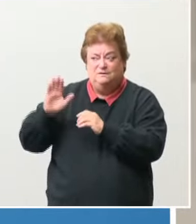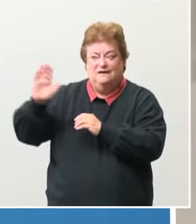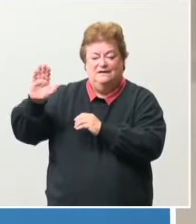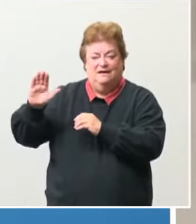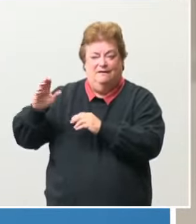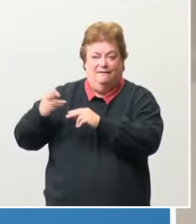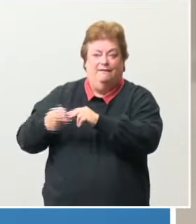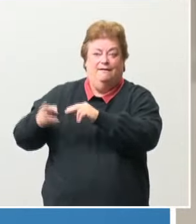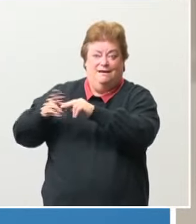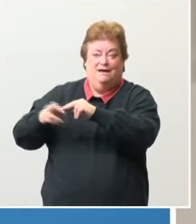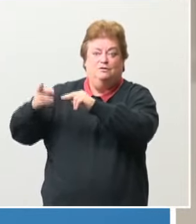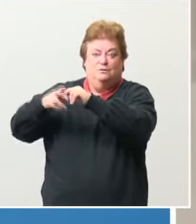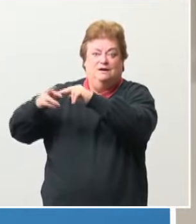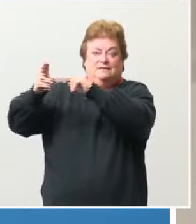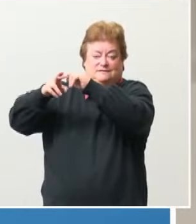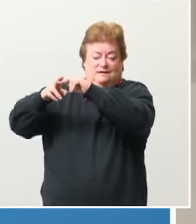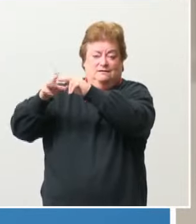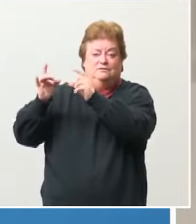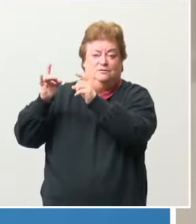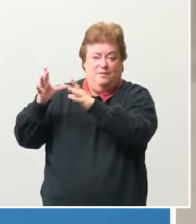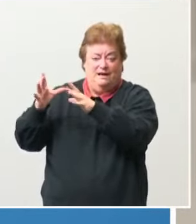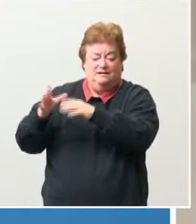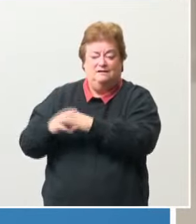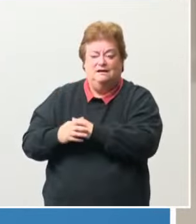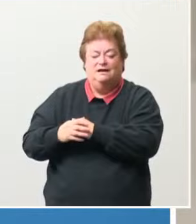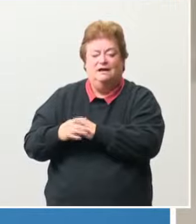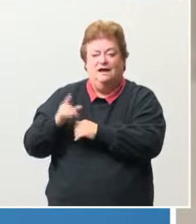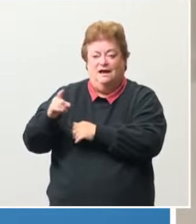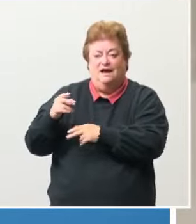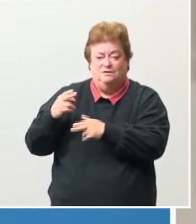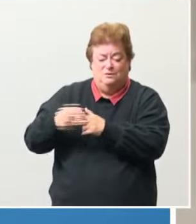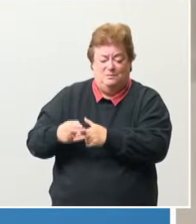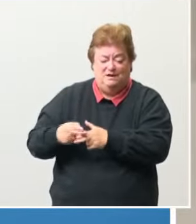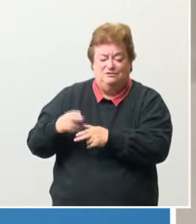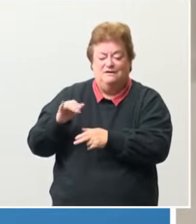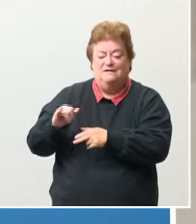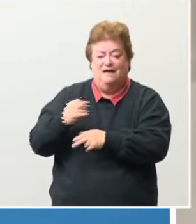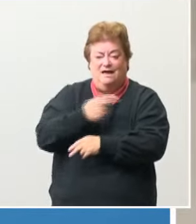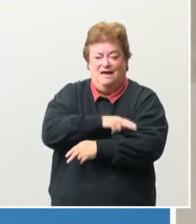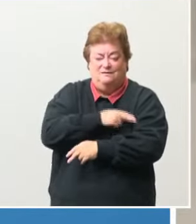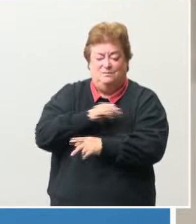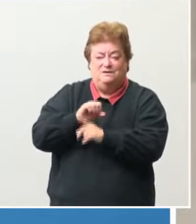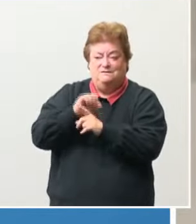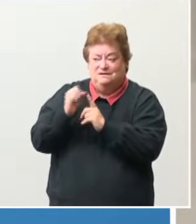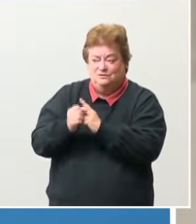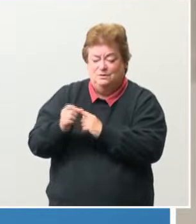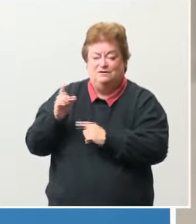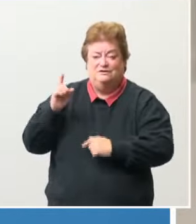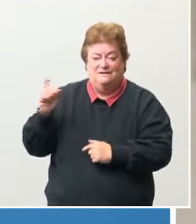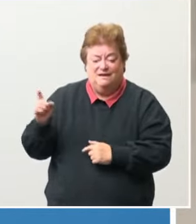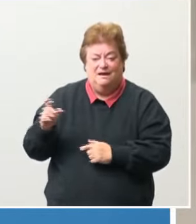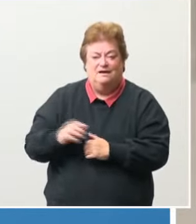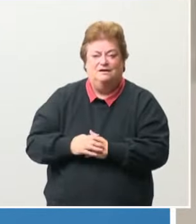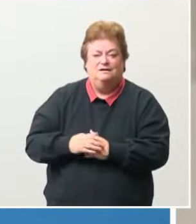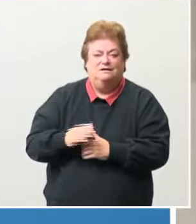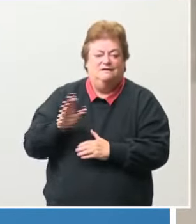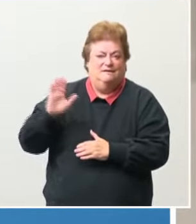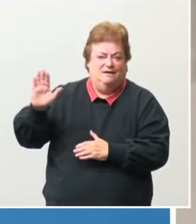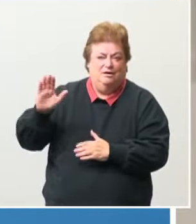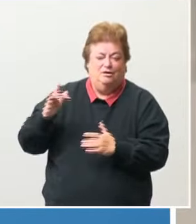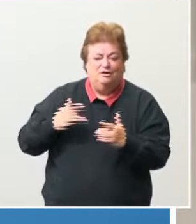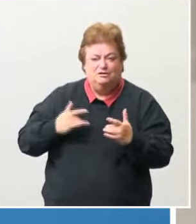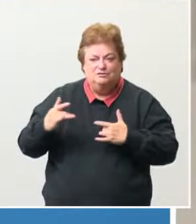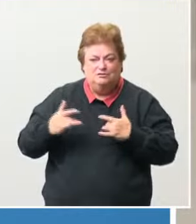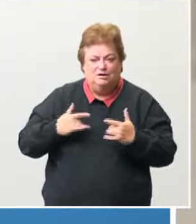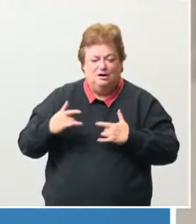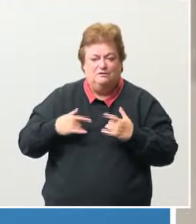increasing dramatically. And as you already mentioned about the hospital situation there, some of the concern that's